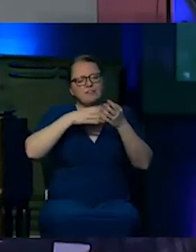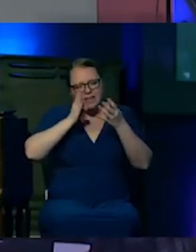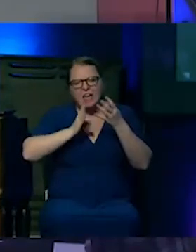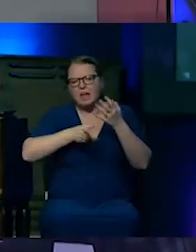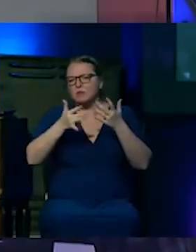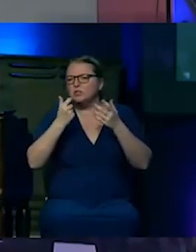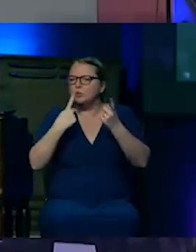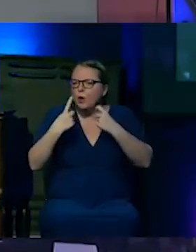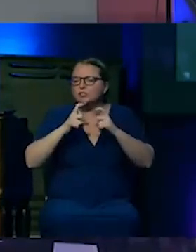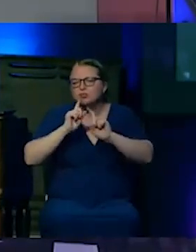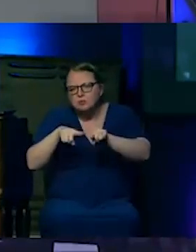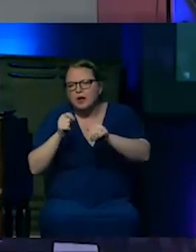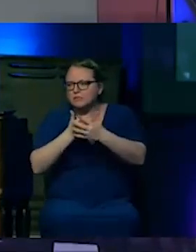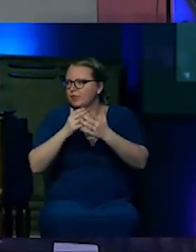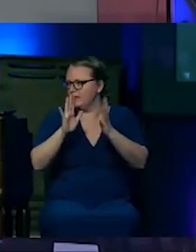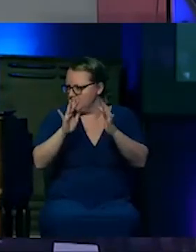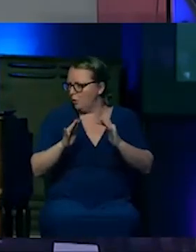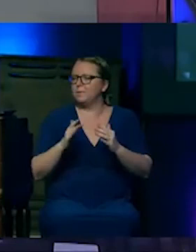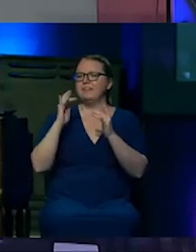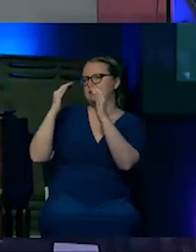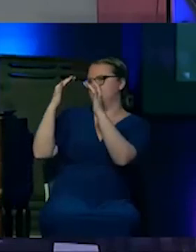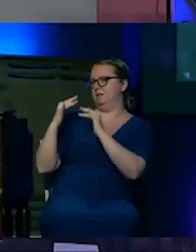well. So,